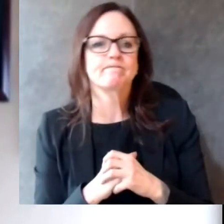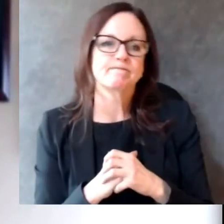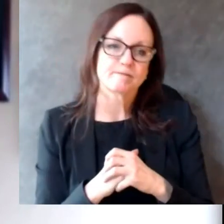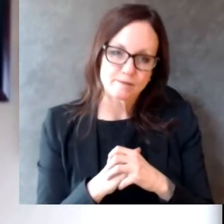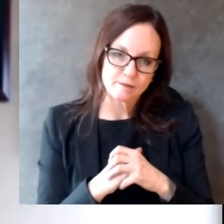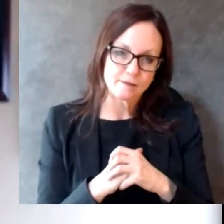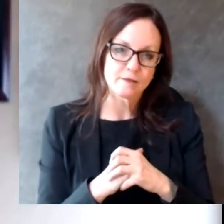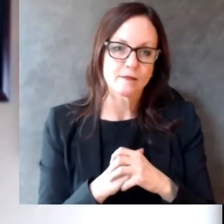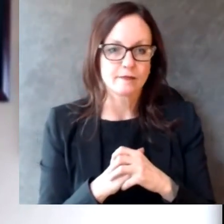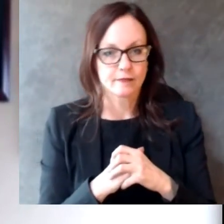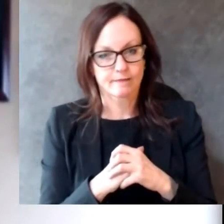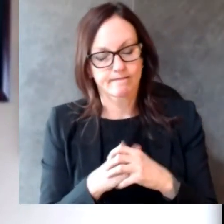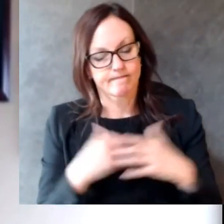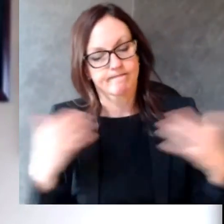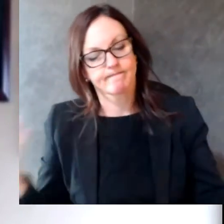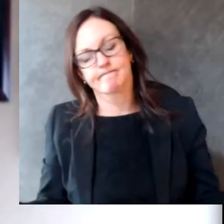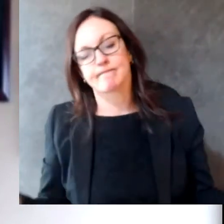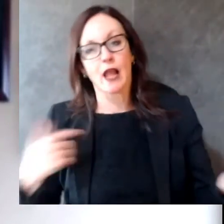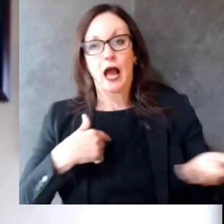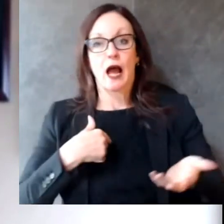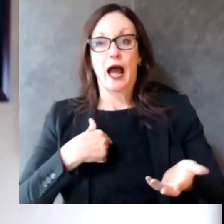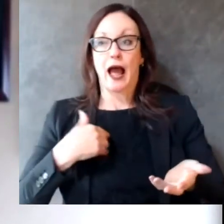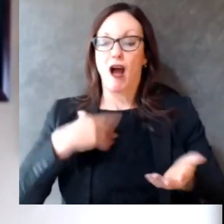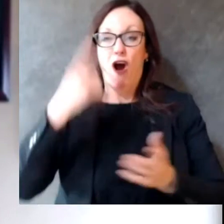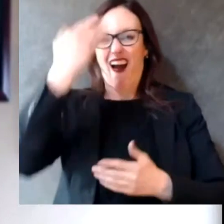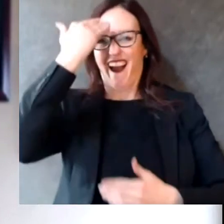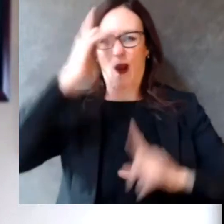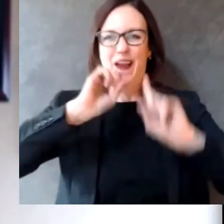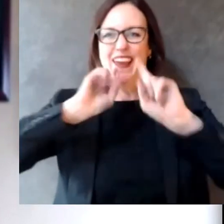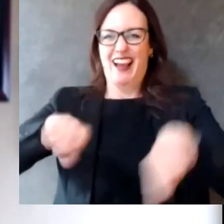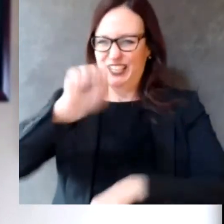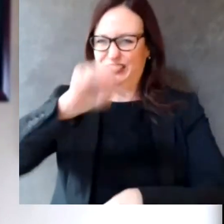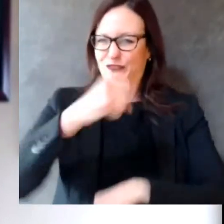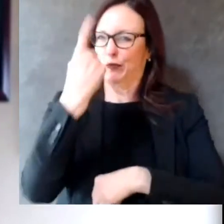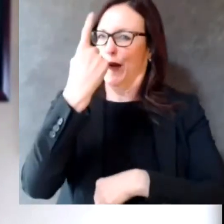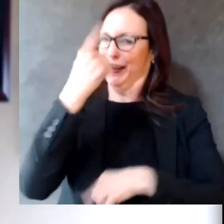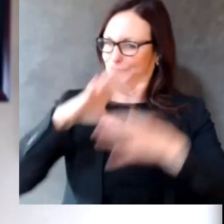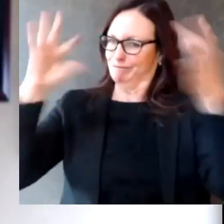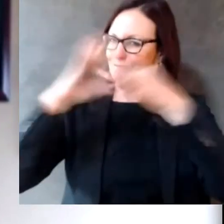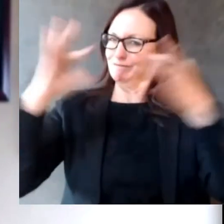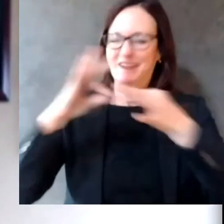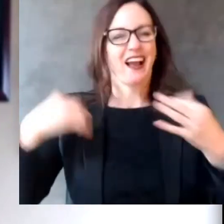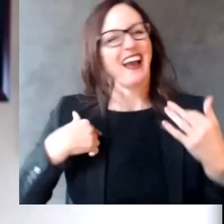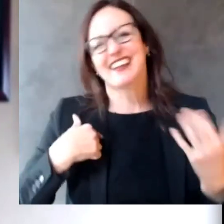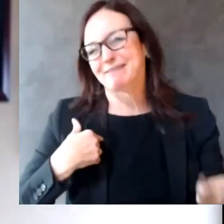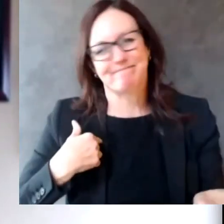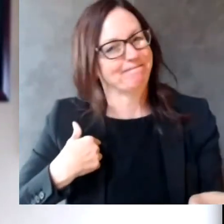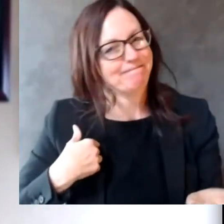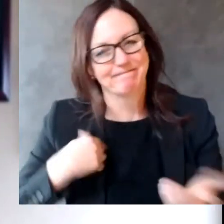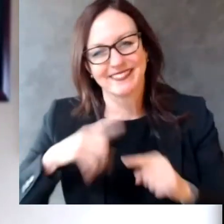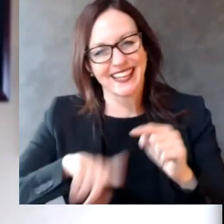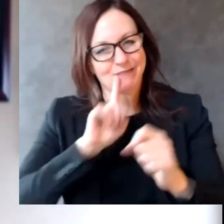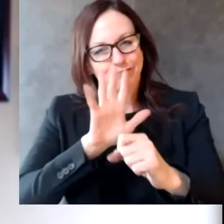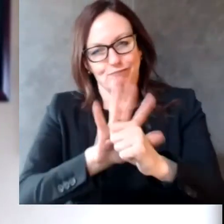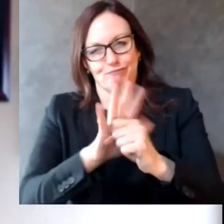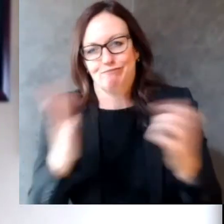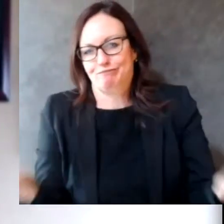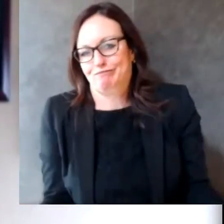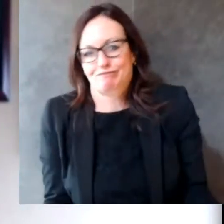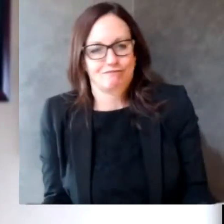and have died. So there's no age group where we've not had fatalities. One